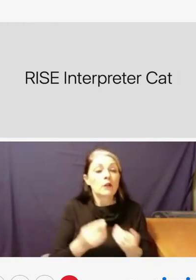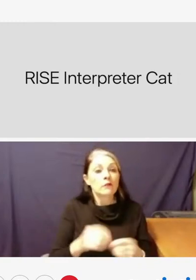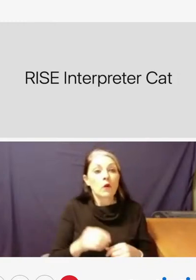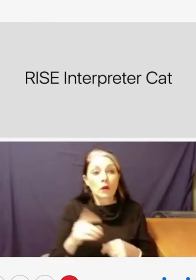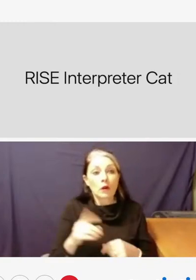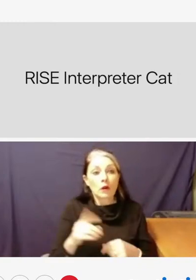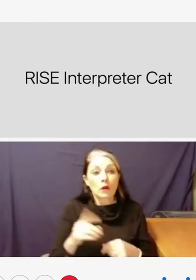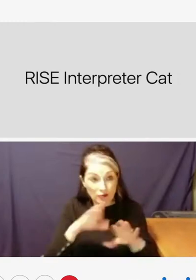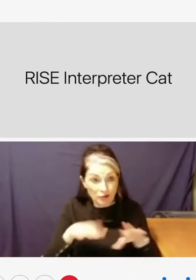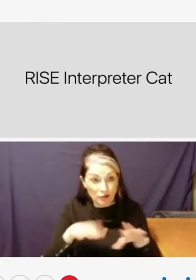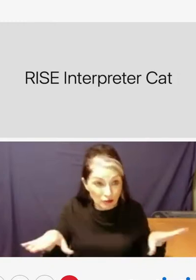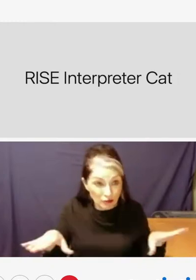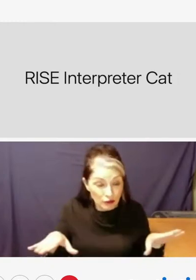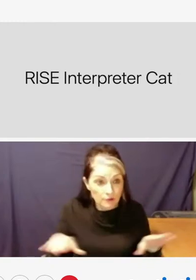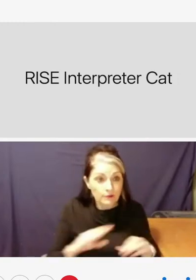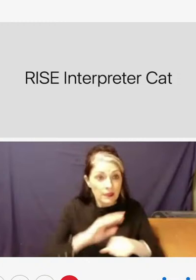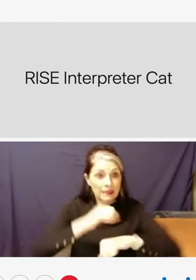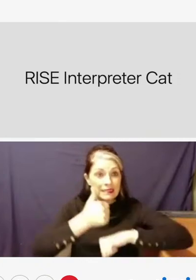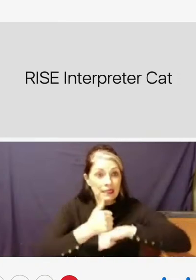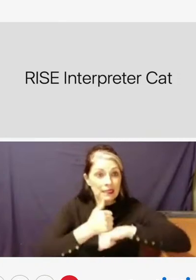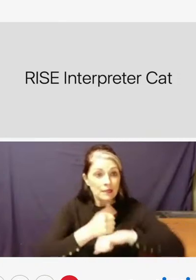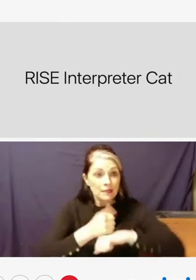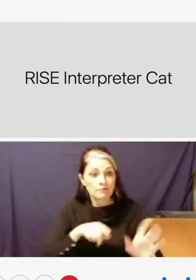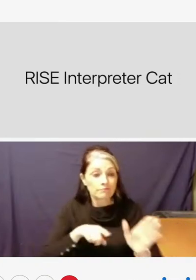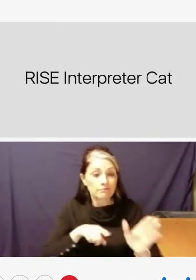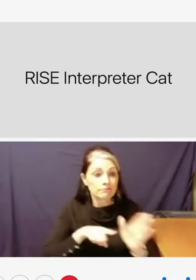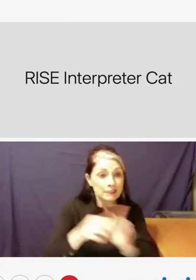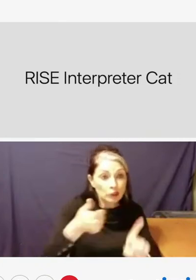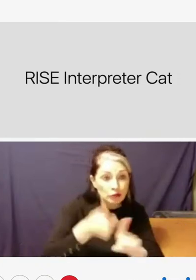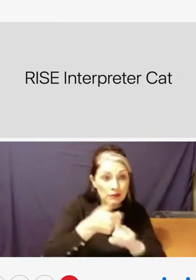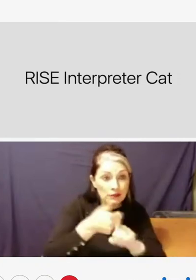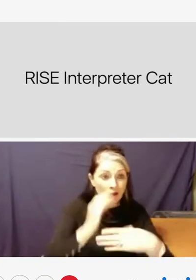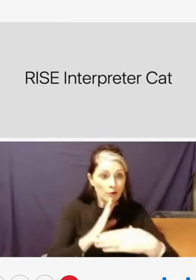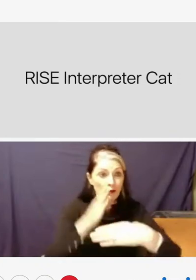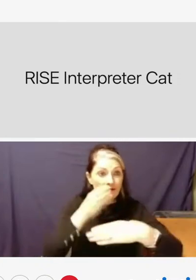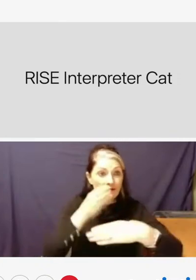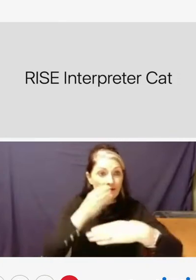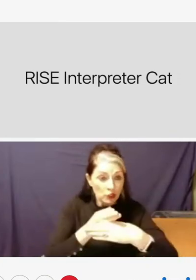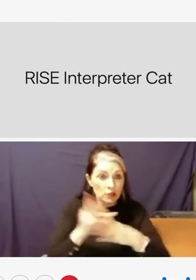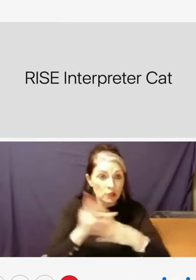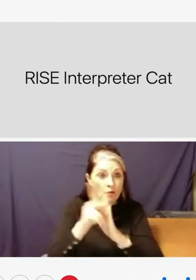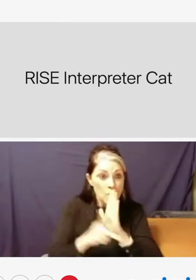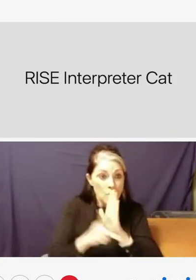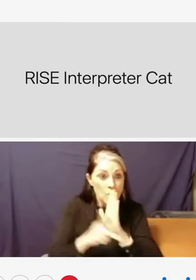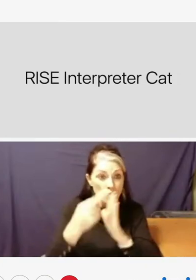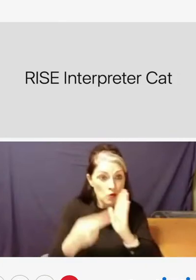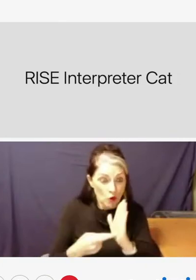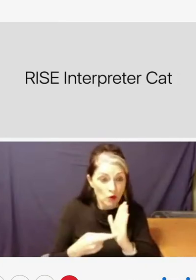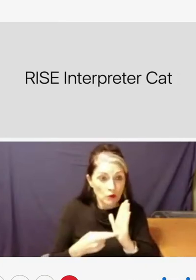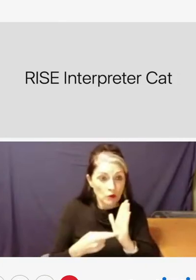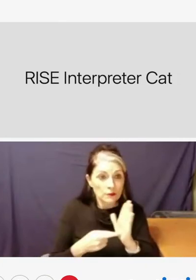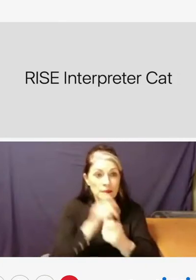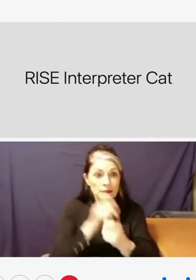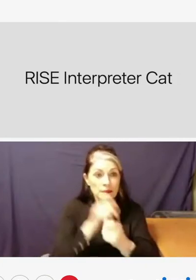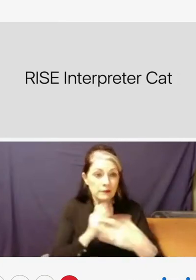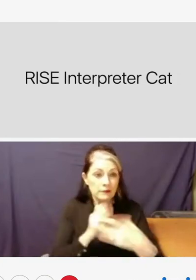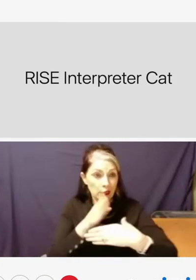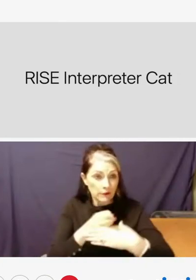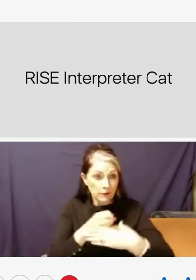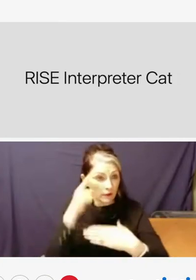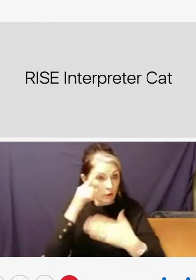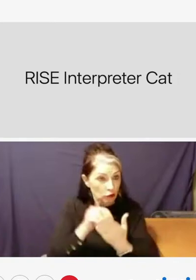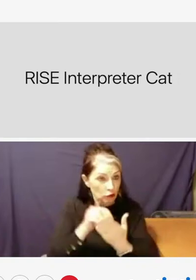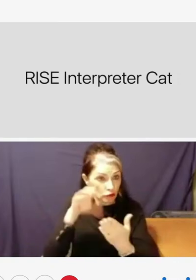established a suicide prevention and intervention protocol that outlines specifically how we intervene on the behalf of students that are dealing with suicidal